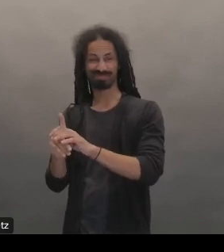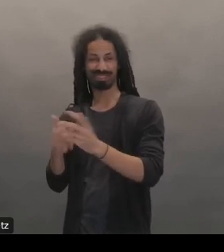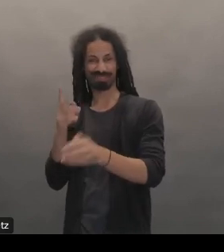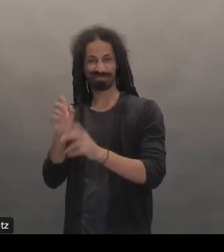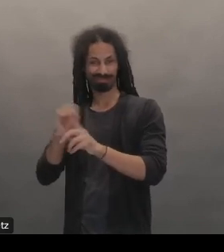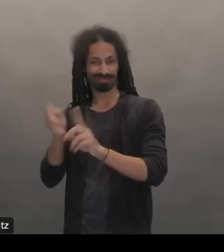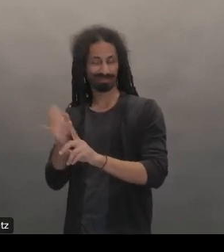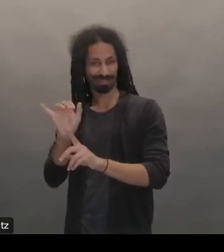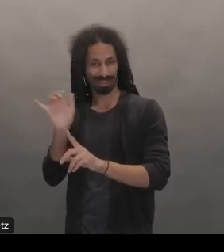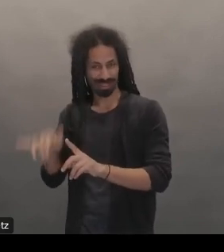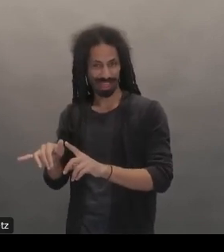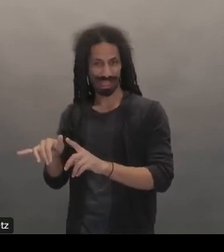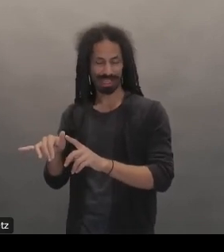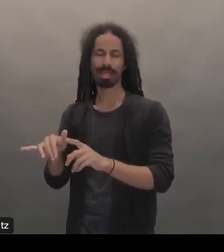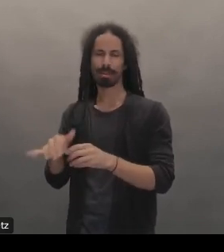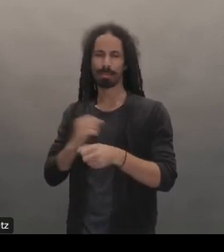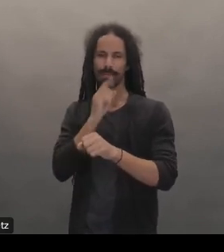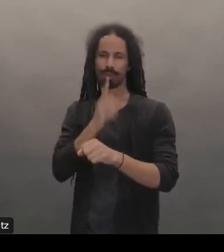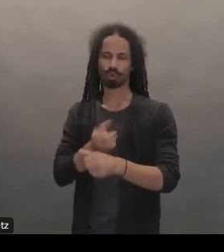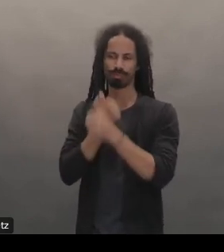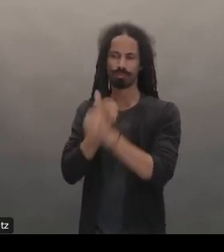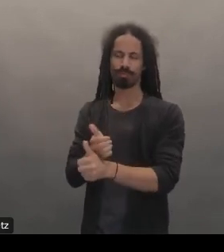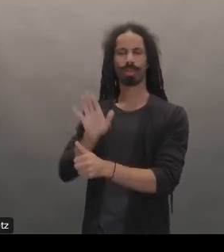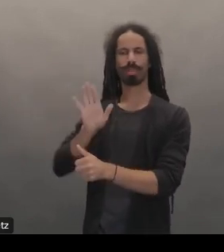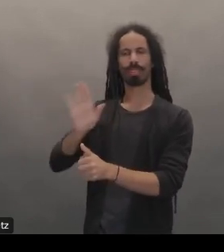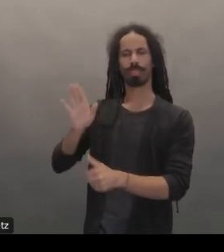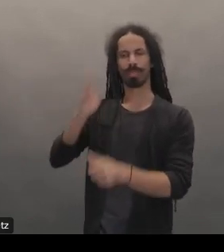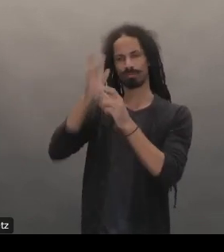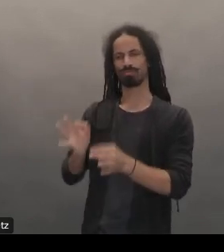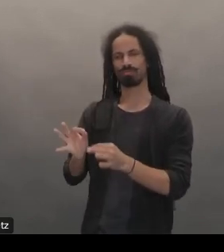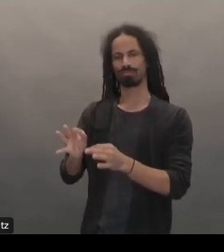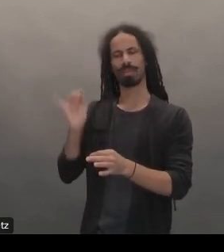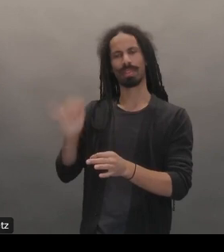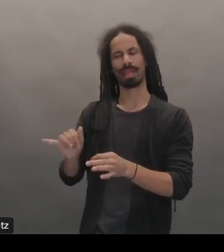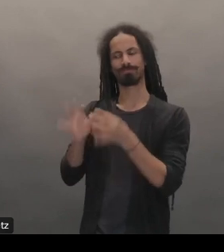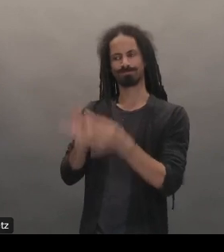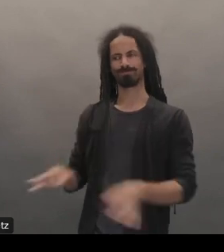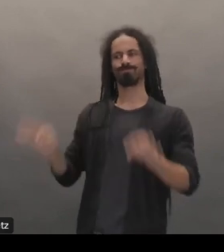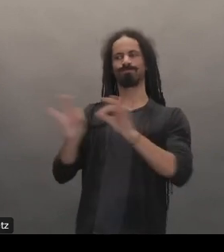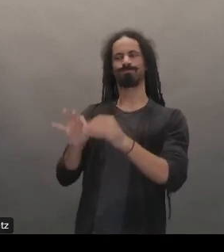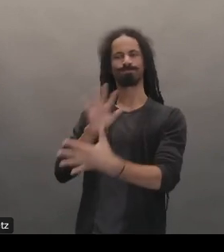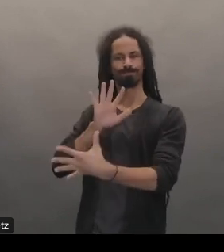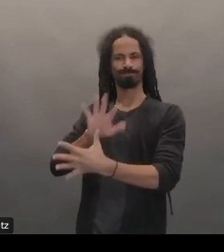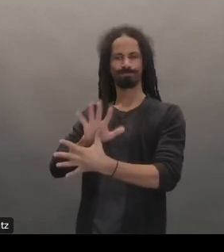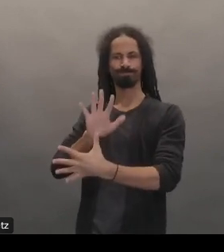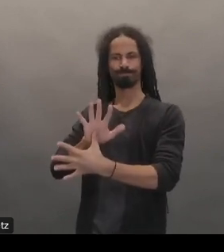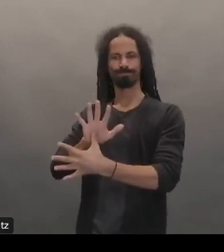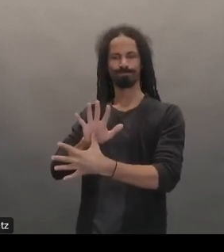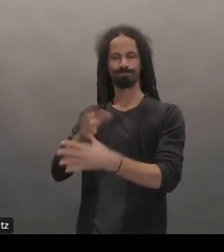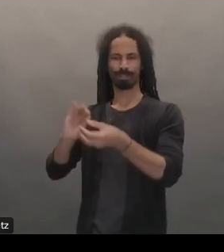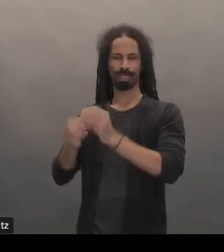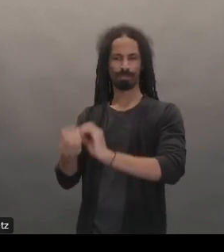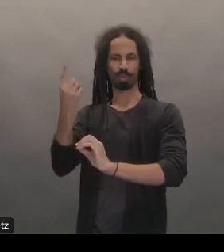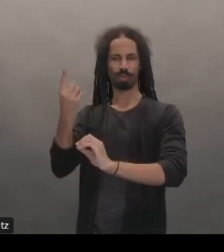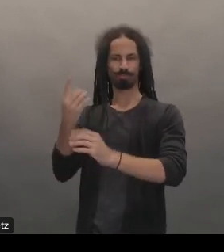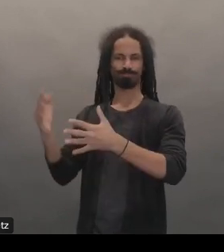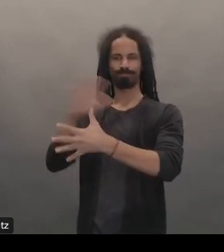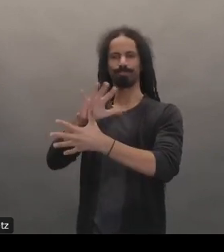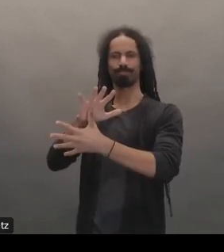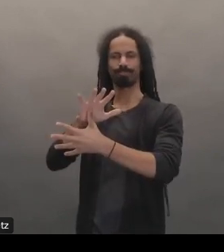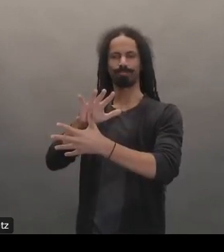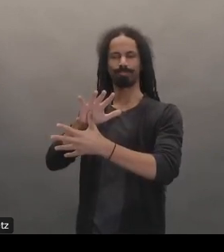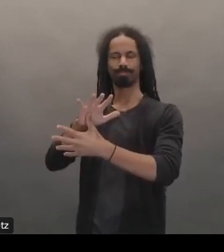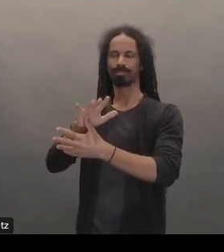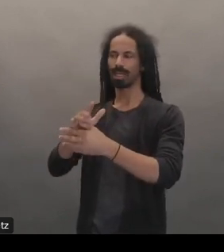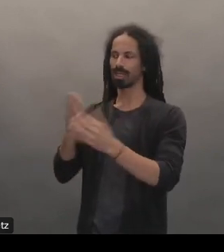instructions from your instructor. That should be the most the most important thing that you listen to.